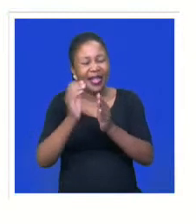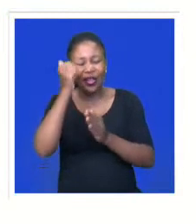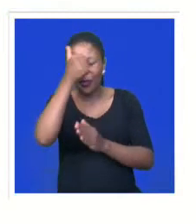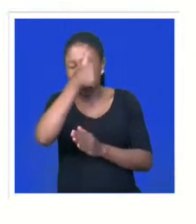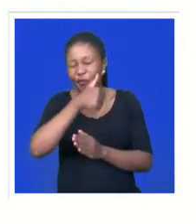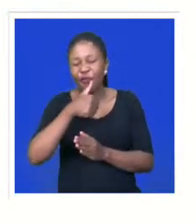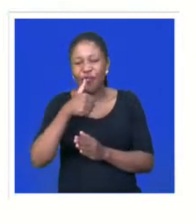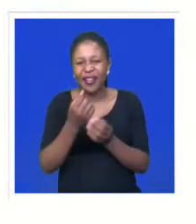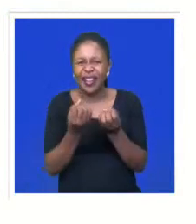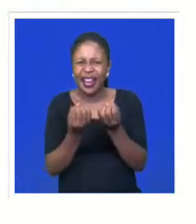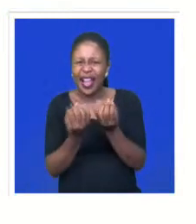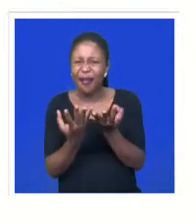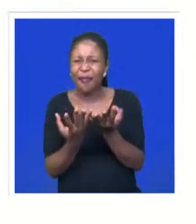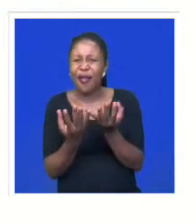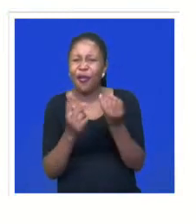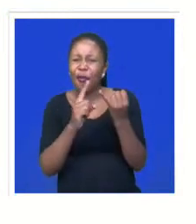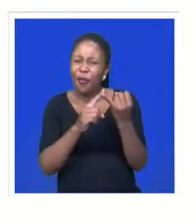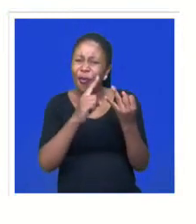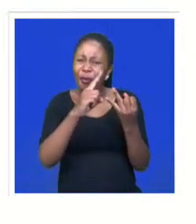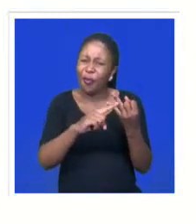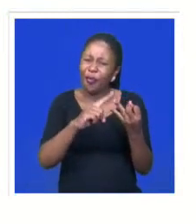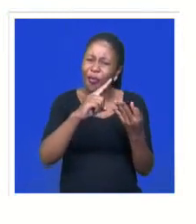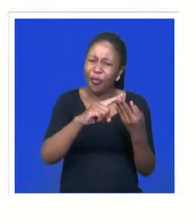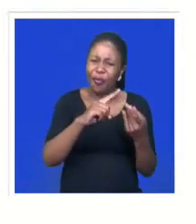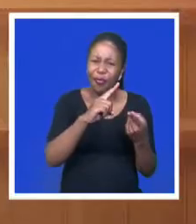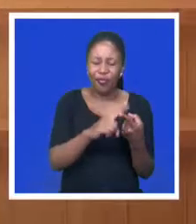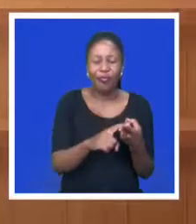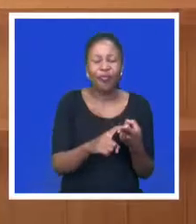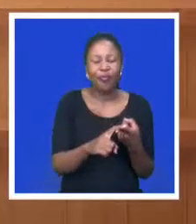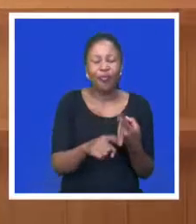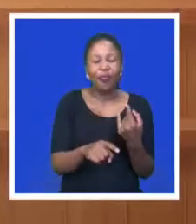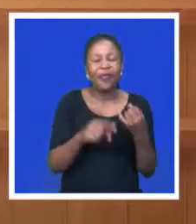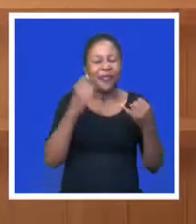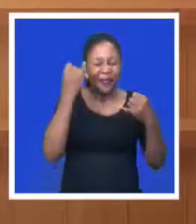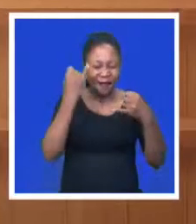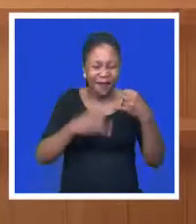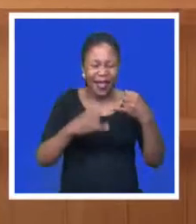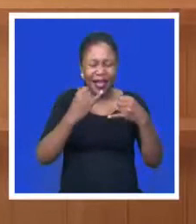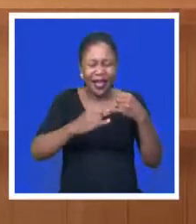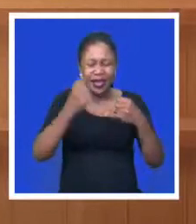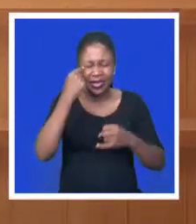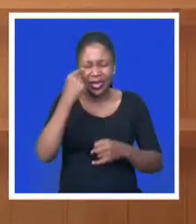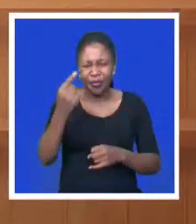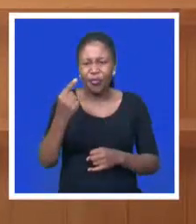The last one was why the universe was created.